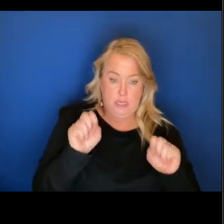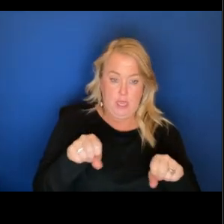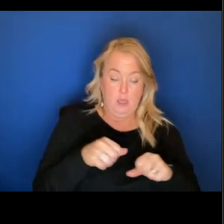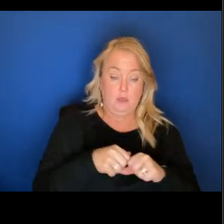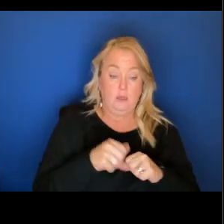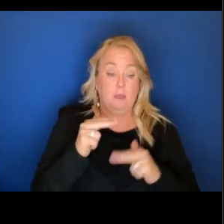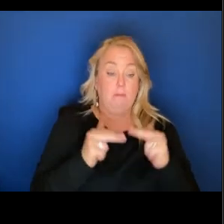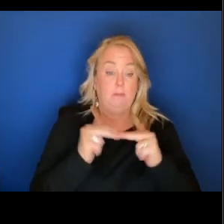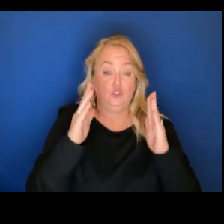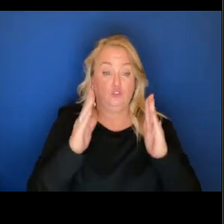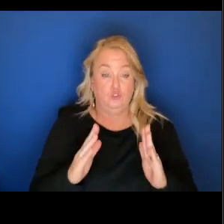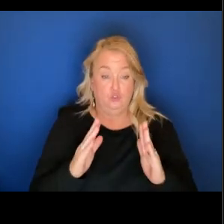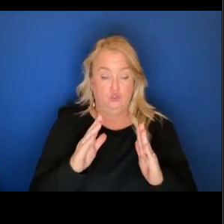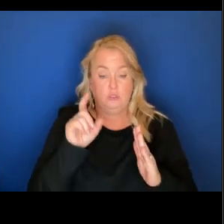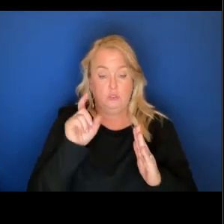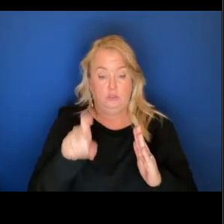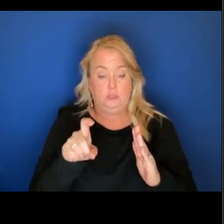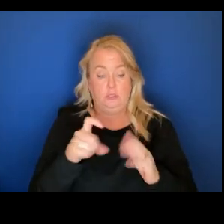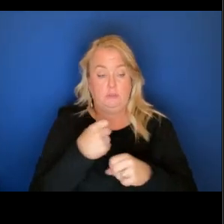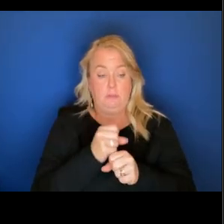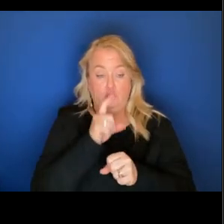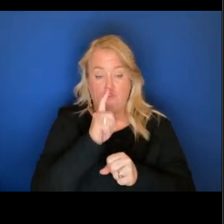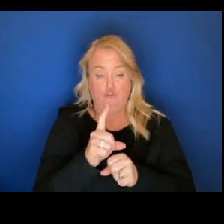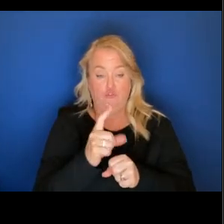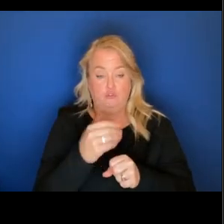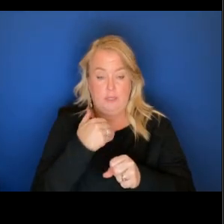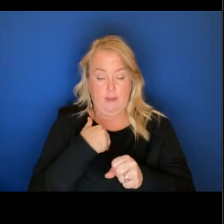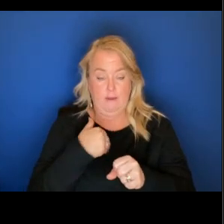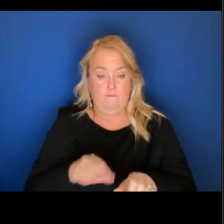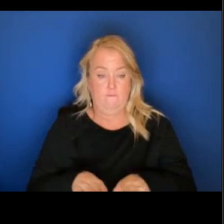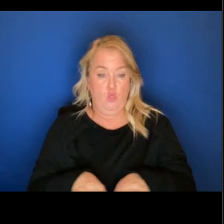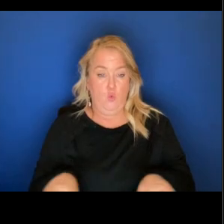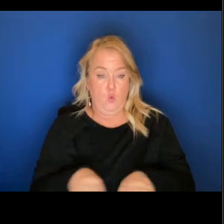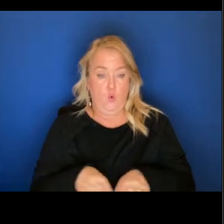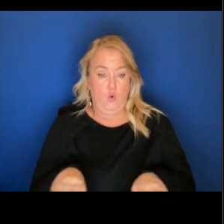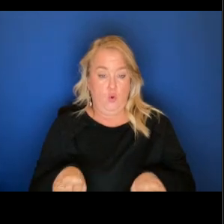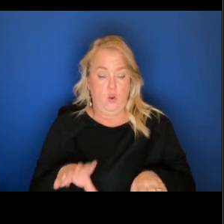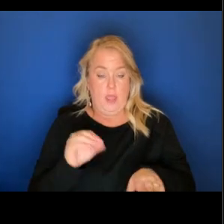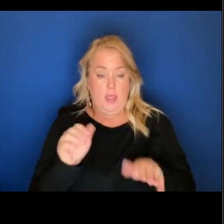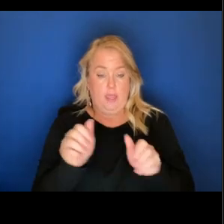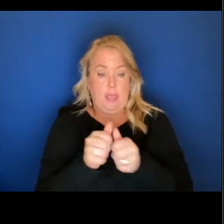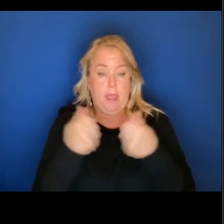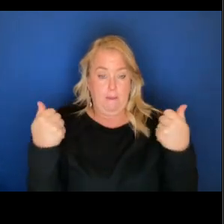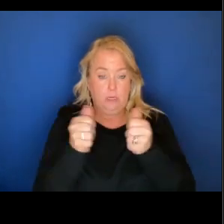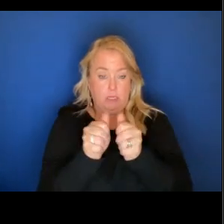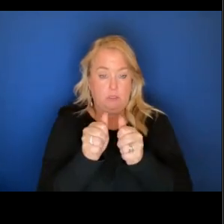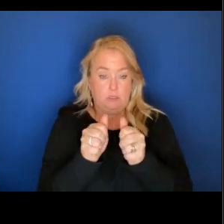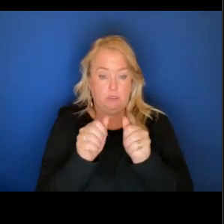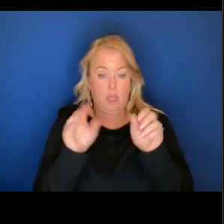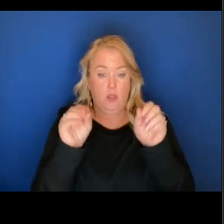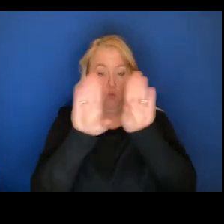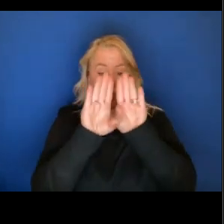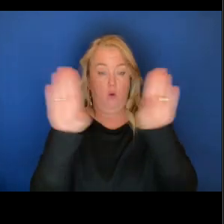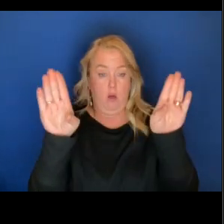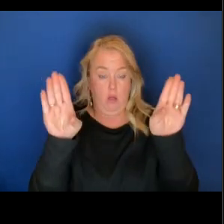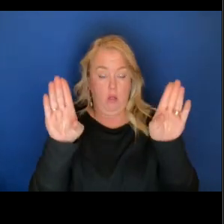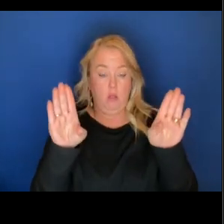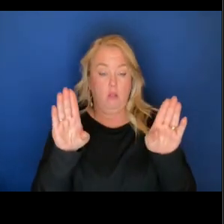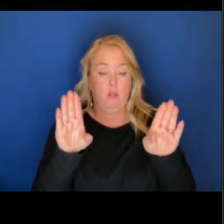Builders should be certain to carry the flooring, cabinet, and wall finishes